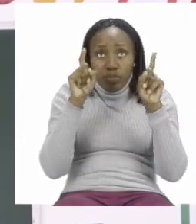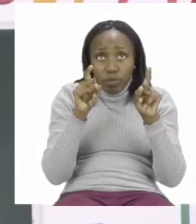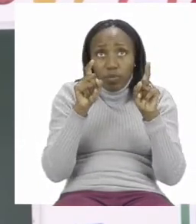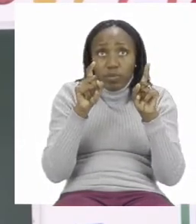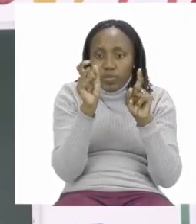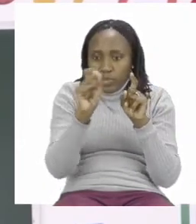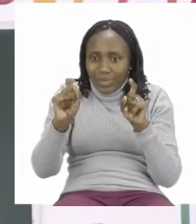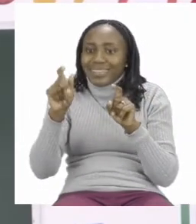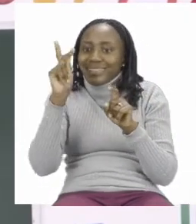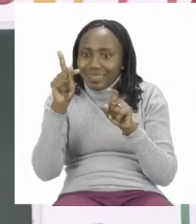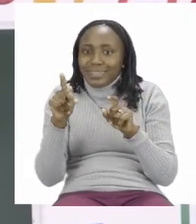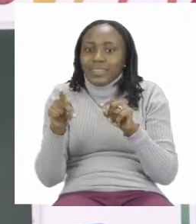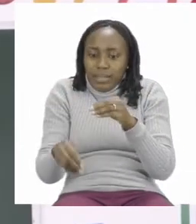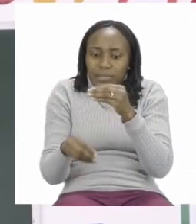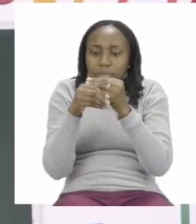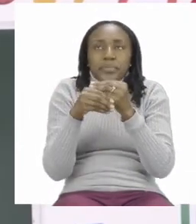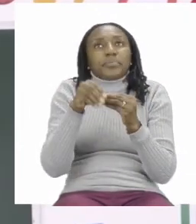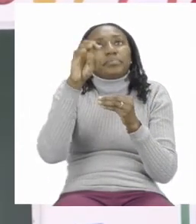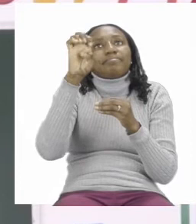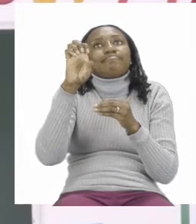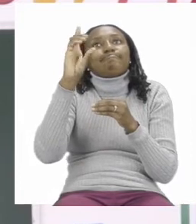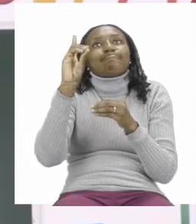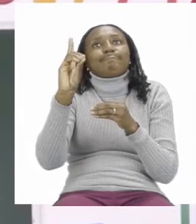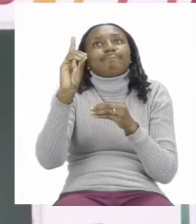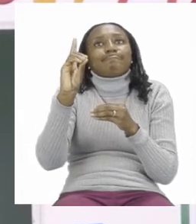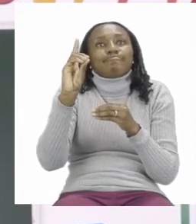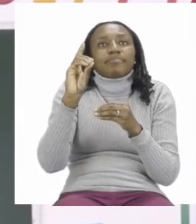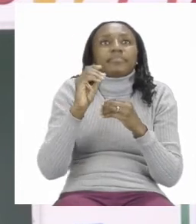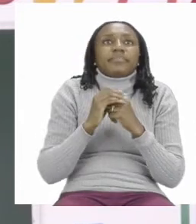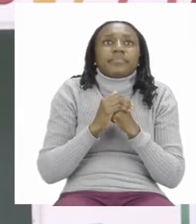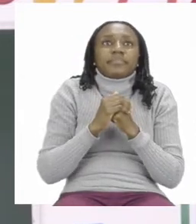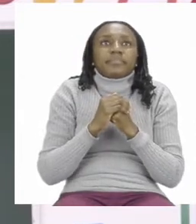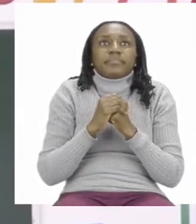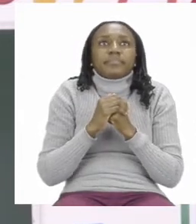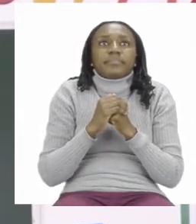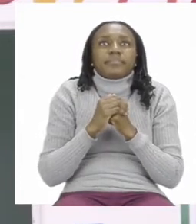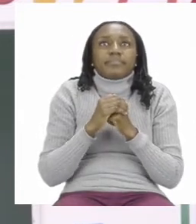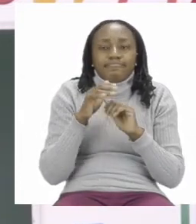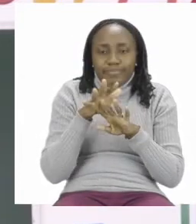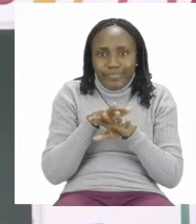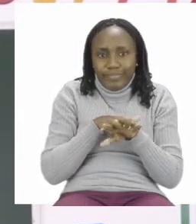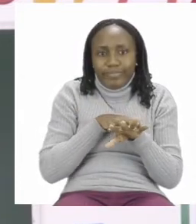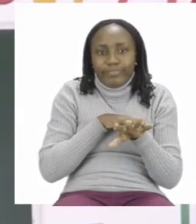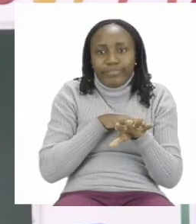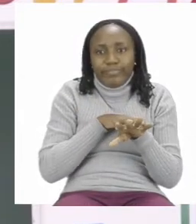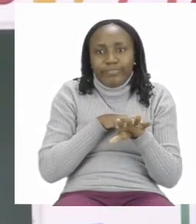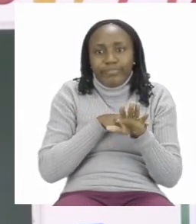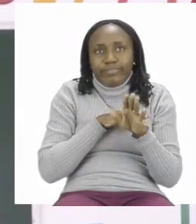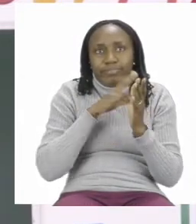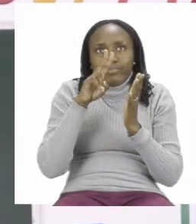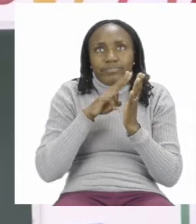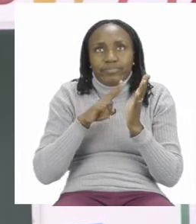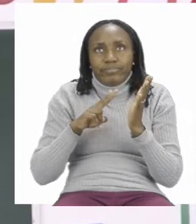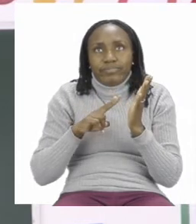we put it on the line and we add ed. Take your time for that one and read all the